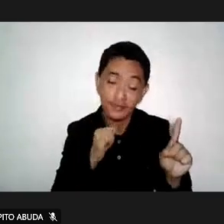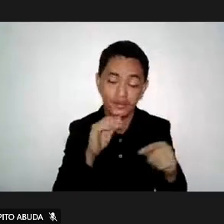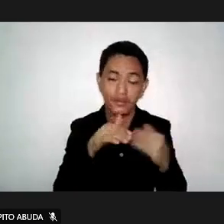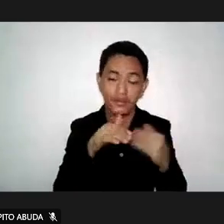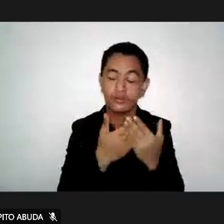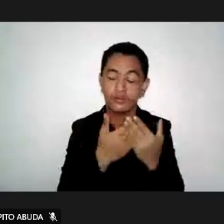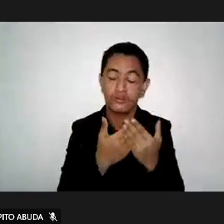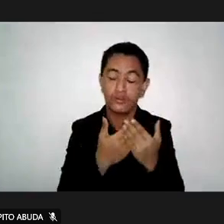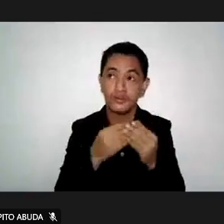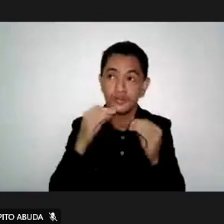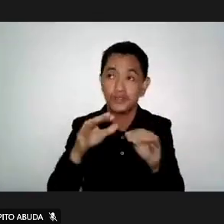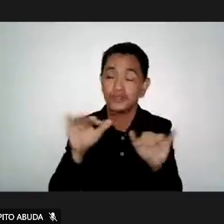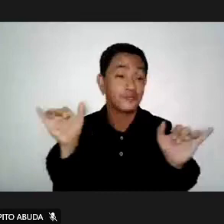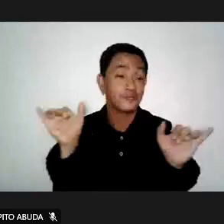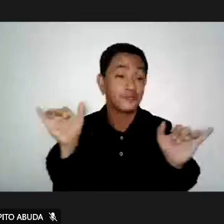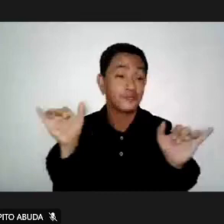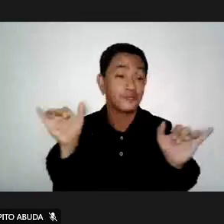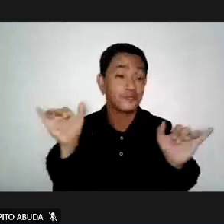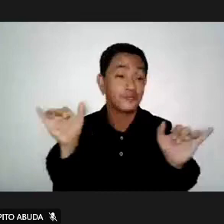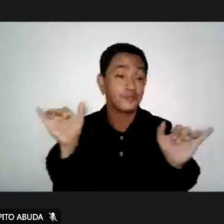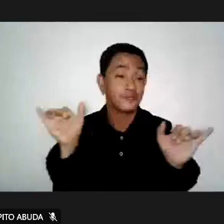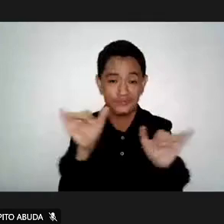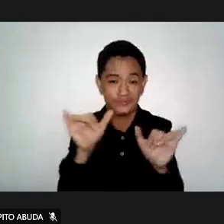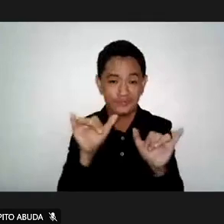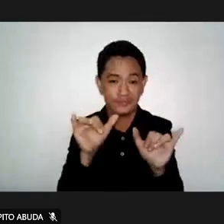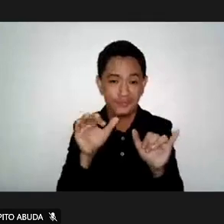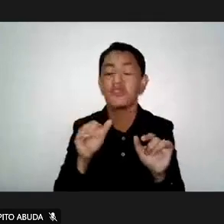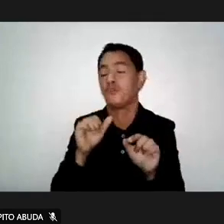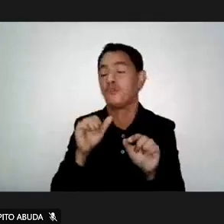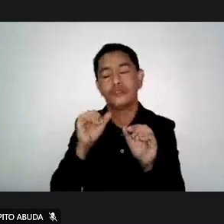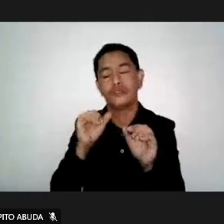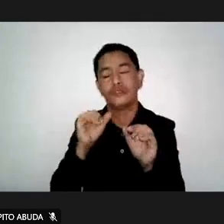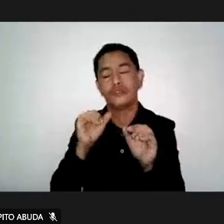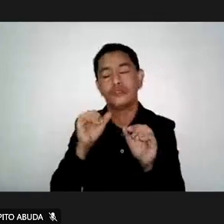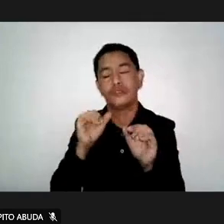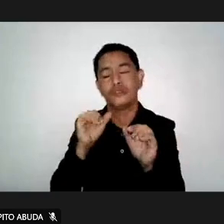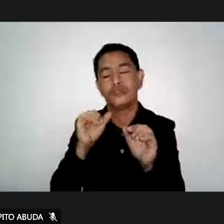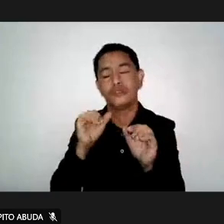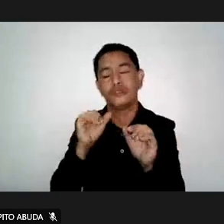teacher. So that's proven. But, you know, not every